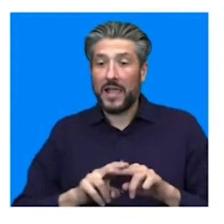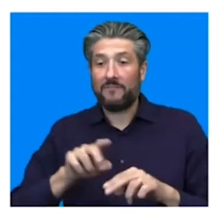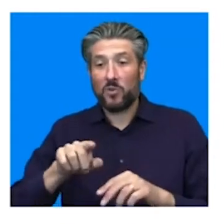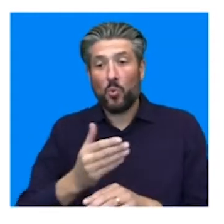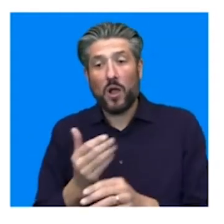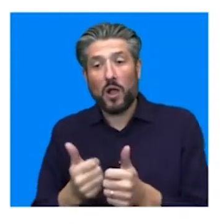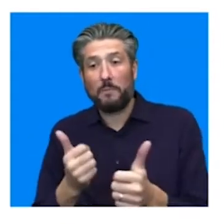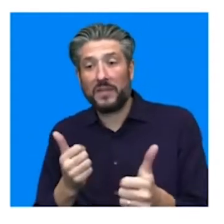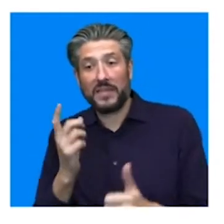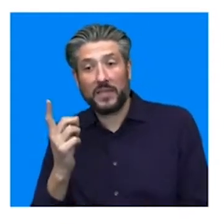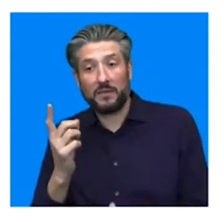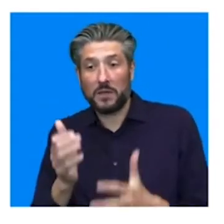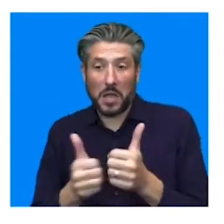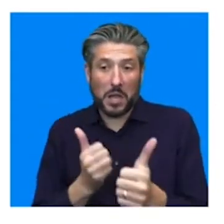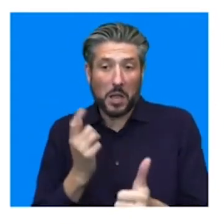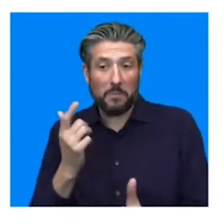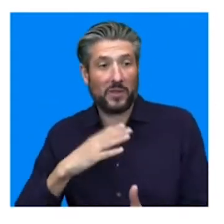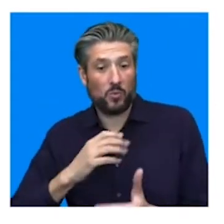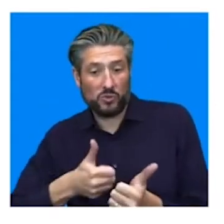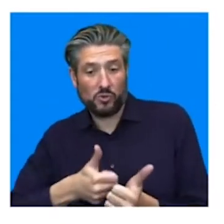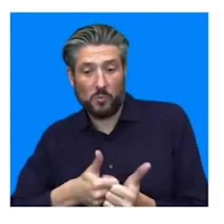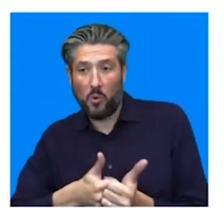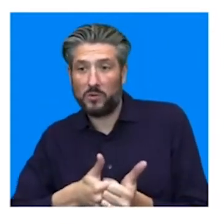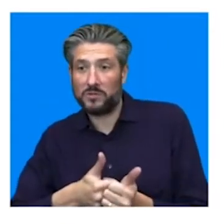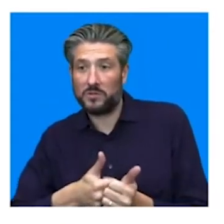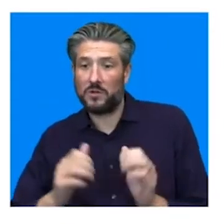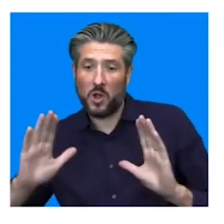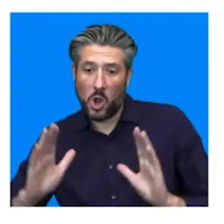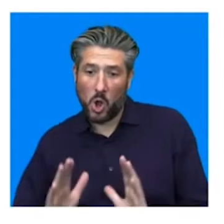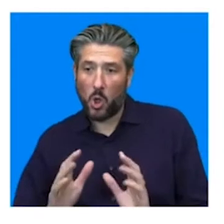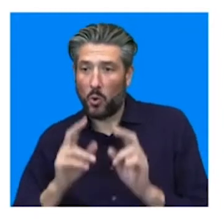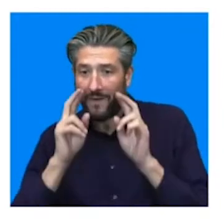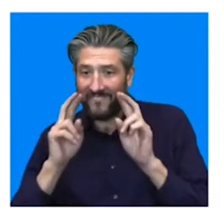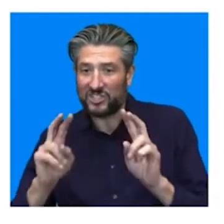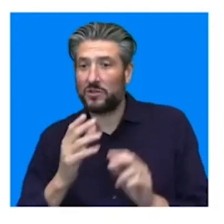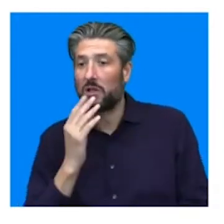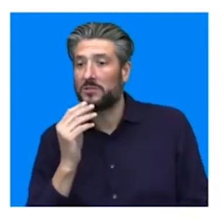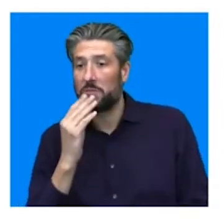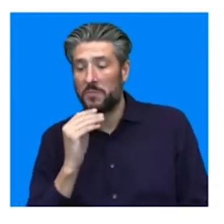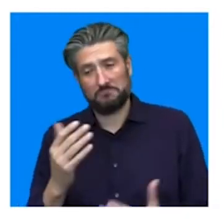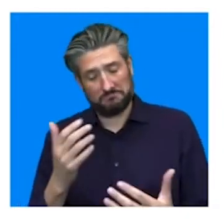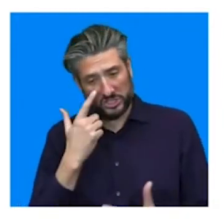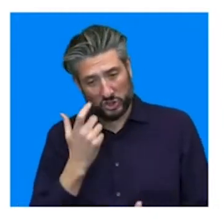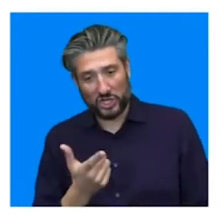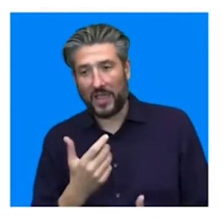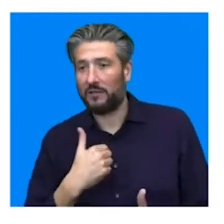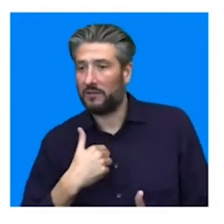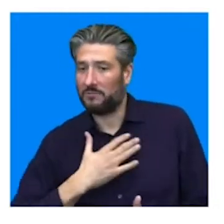looking to support your blind or low vision customers in a better way, feel free to check out Be Minds and join the